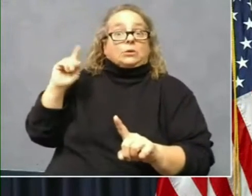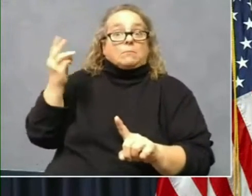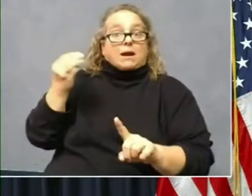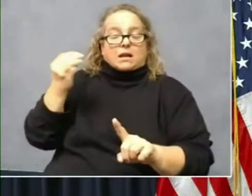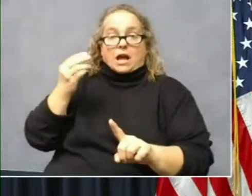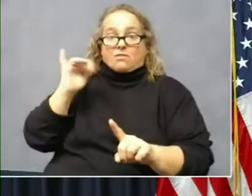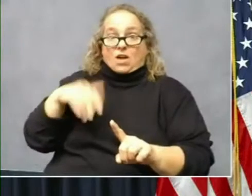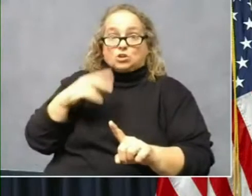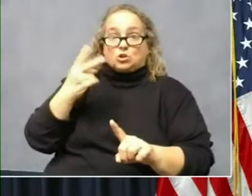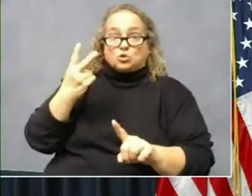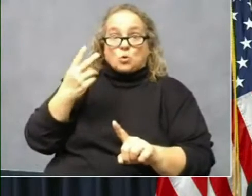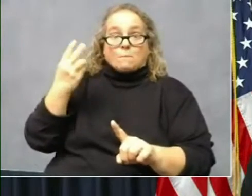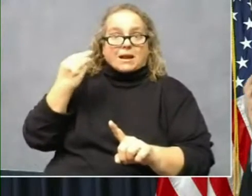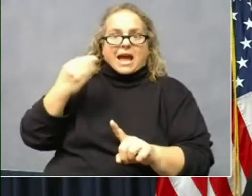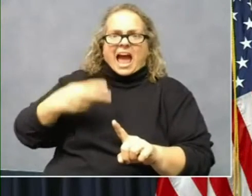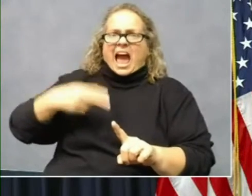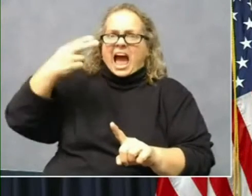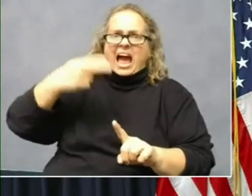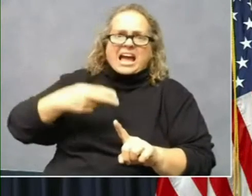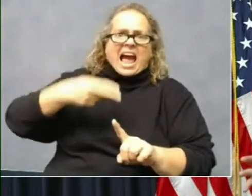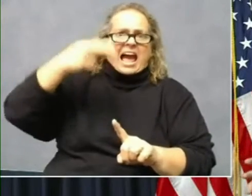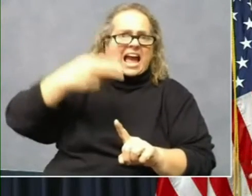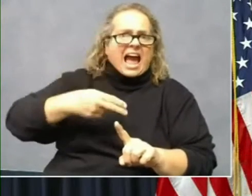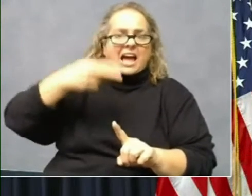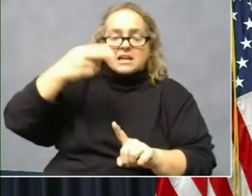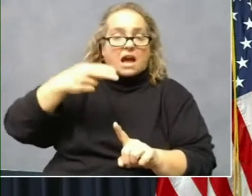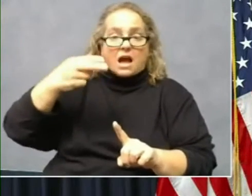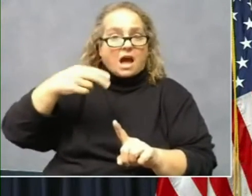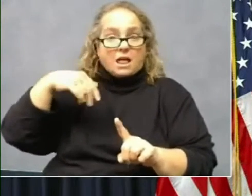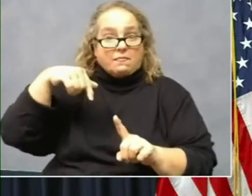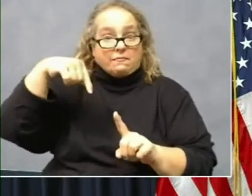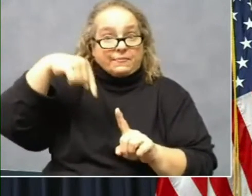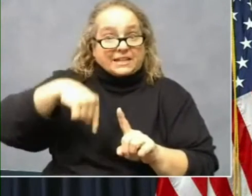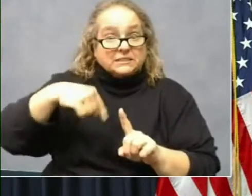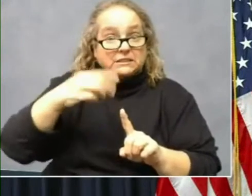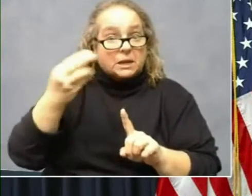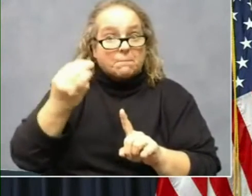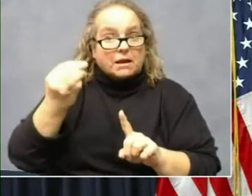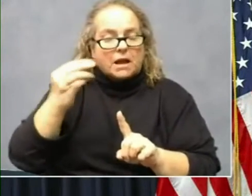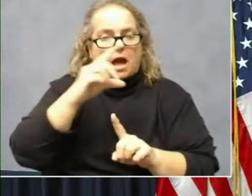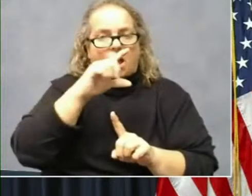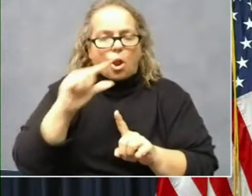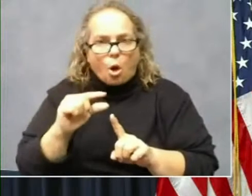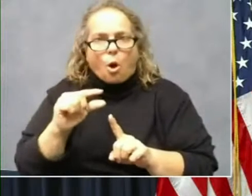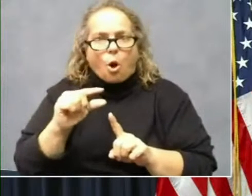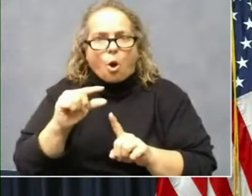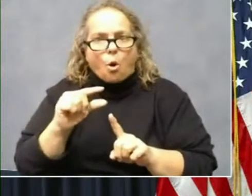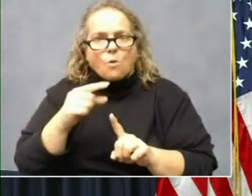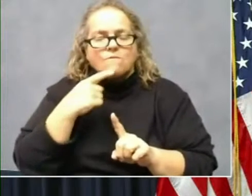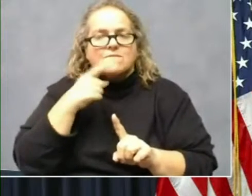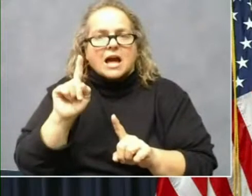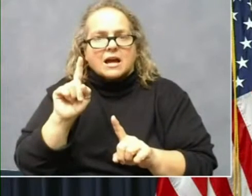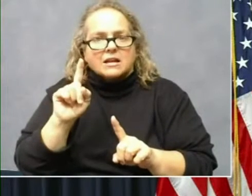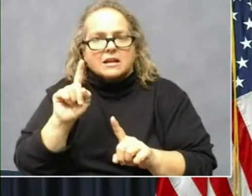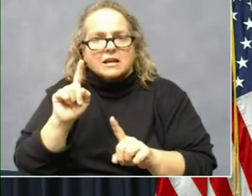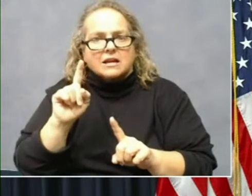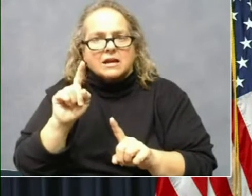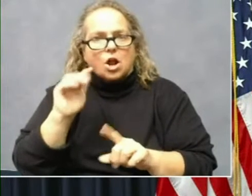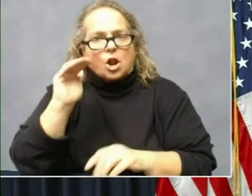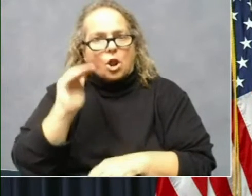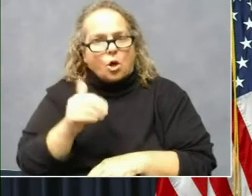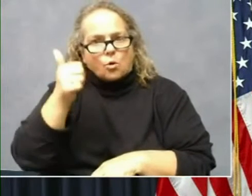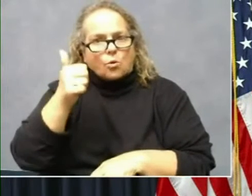this report. It's the highest Monday, Tuesday, Wednesday, you pick. This is one of the first times that I can remember that our number is lower than